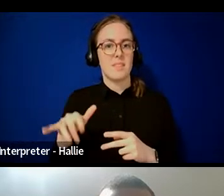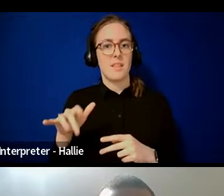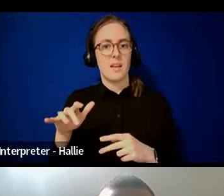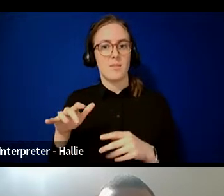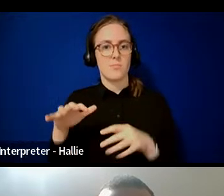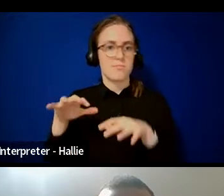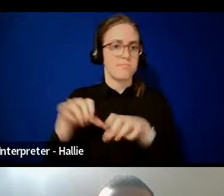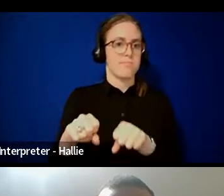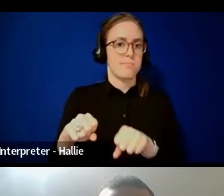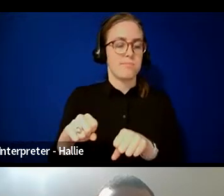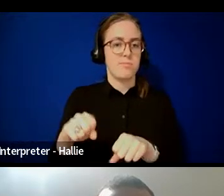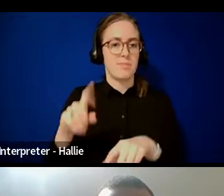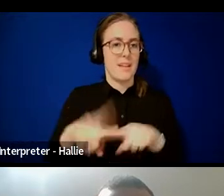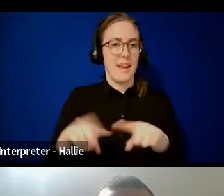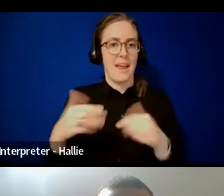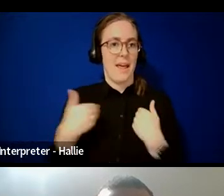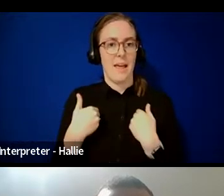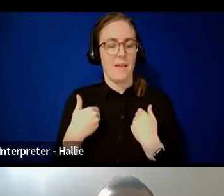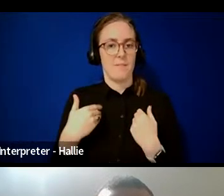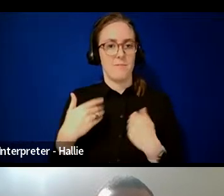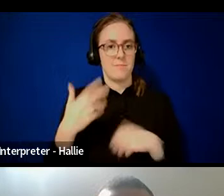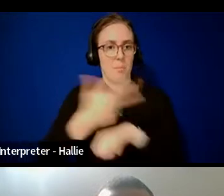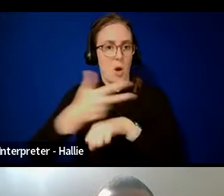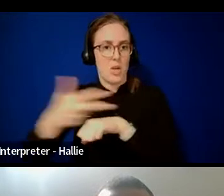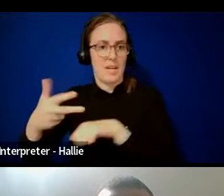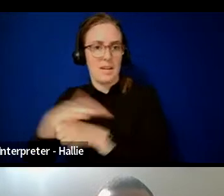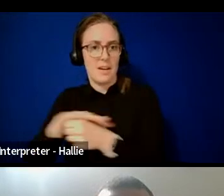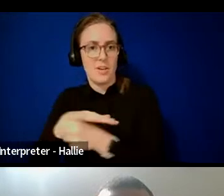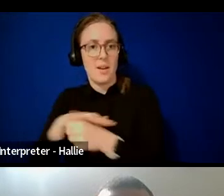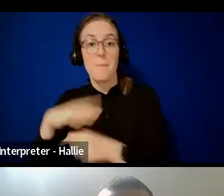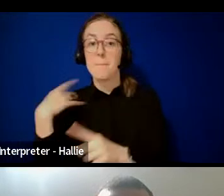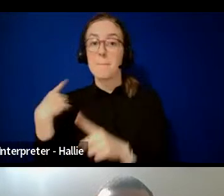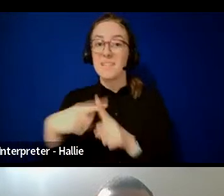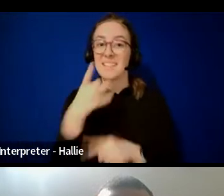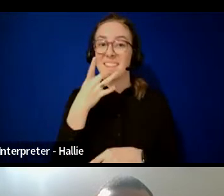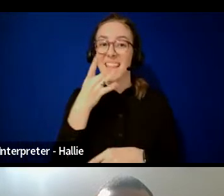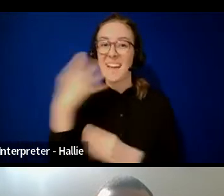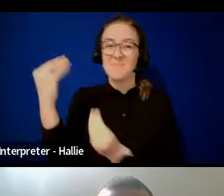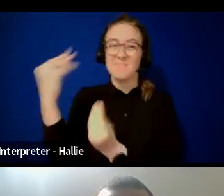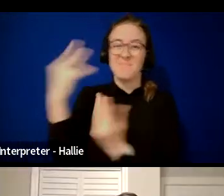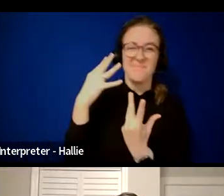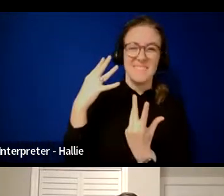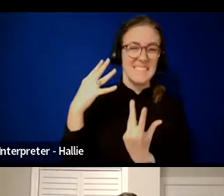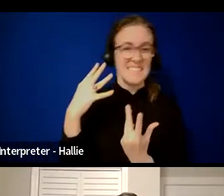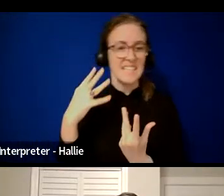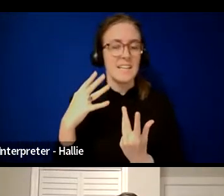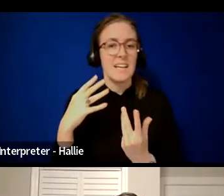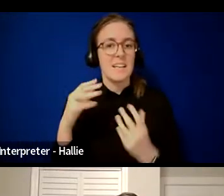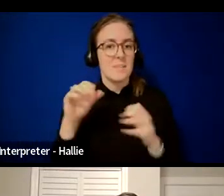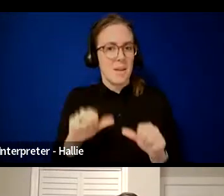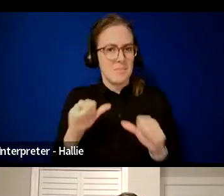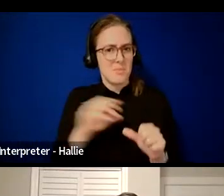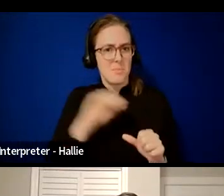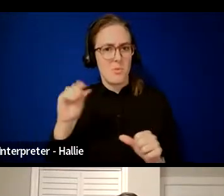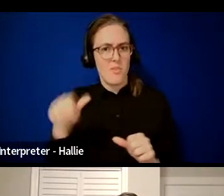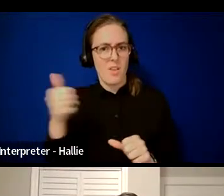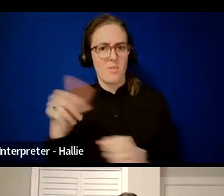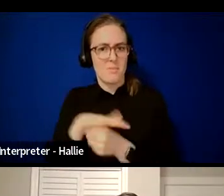our windows. Can it be moved to a different location or at least off Bennett Place, which is narrow and too small to house that camera?